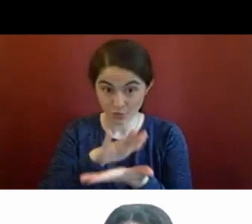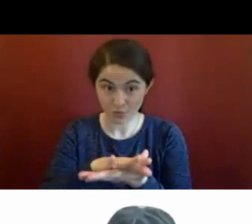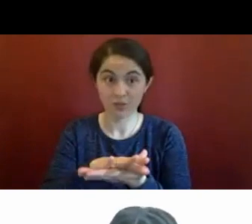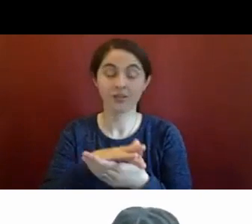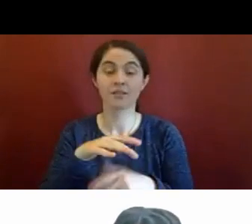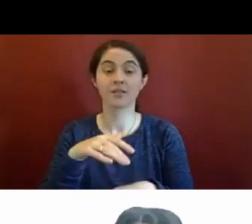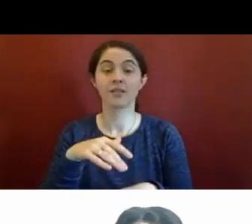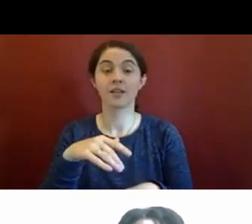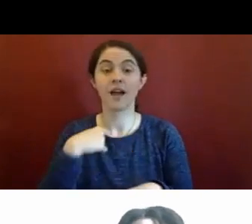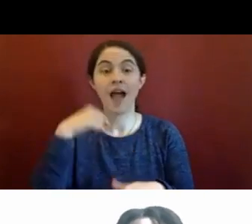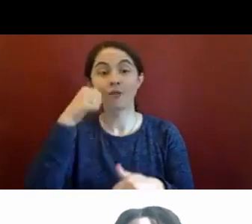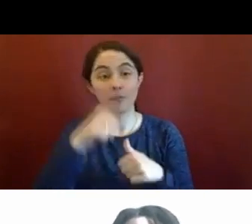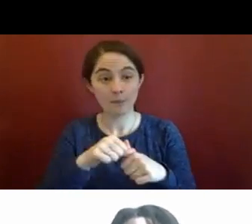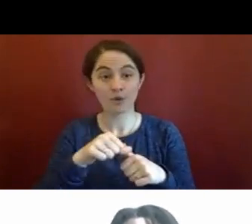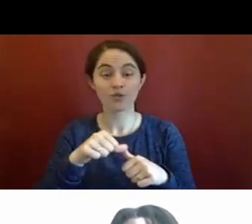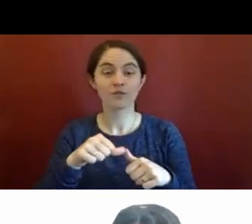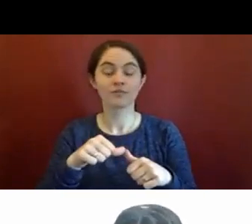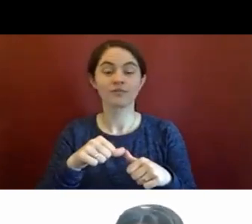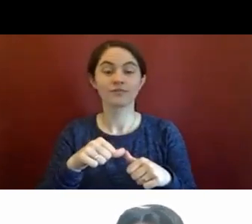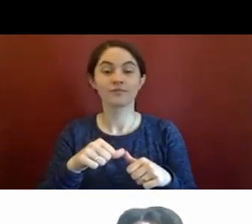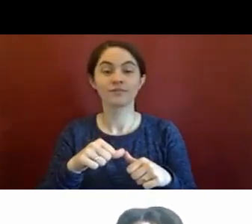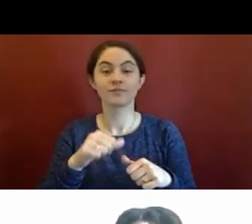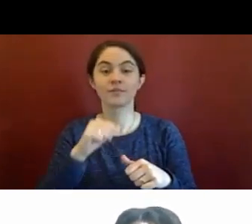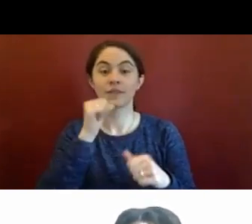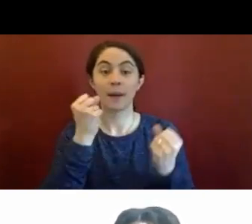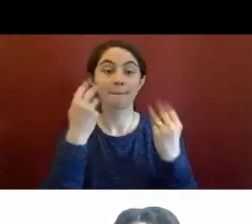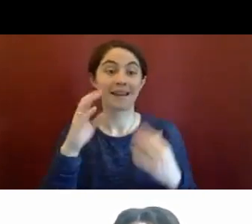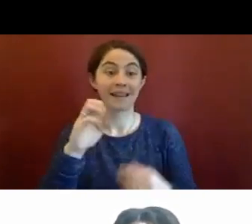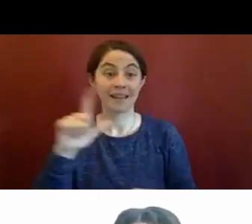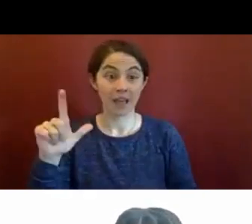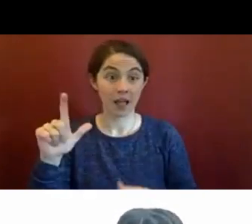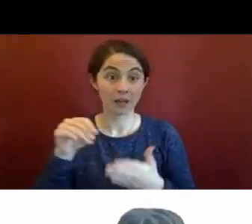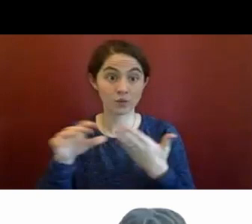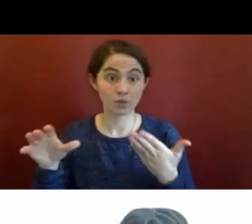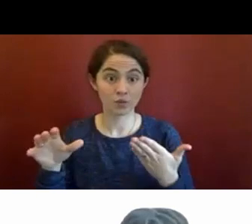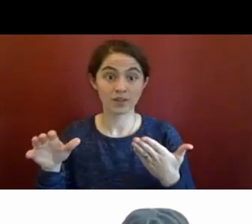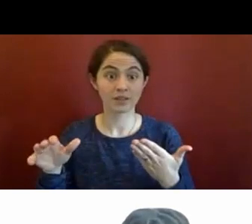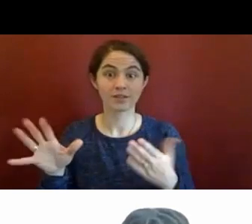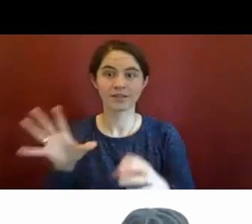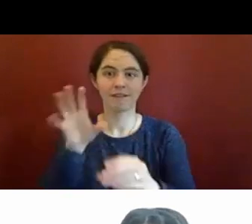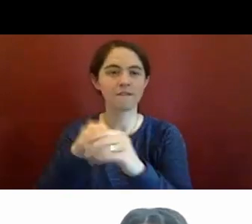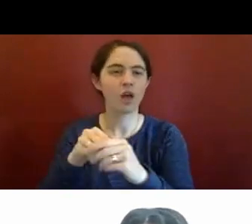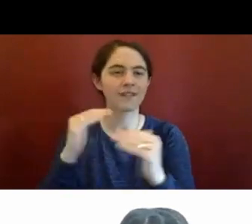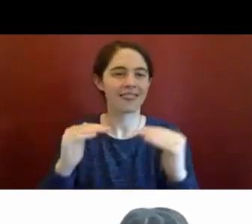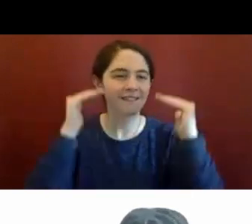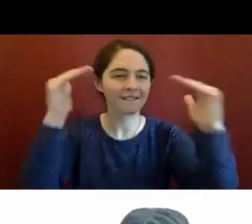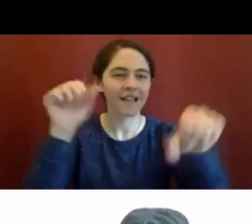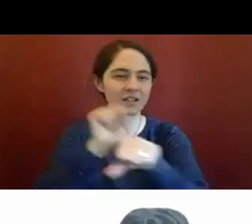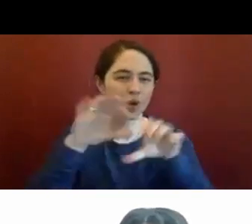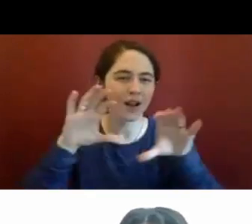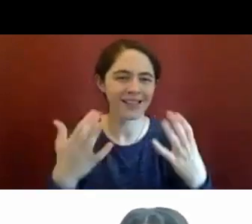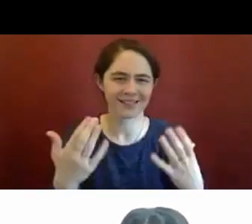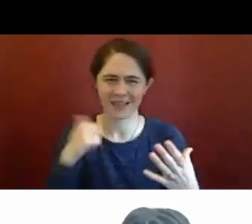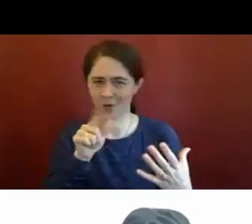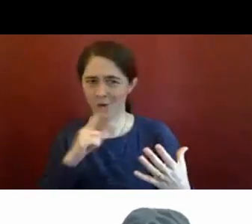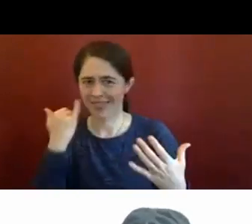I remember seeing not many of the English learning students were in like the advanced work classes. I'm not sure if that exists anymore, but it